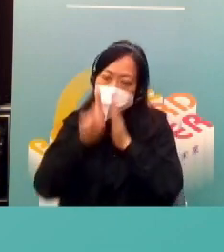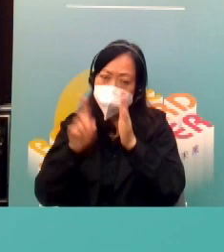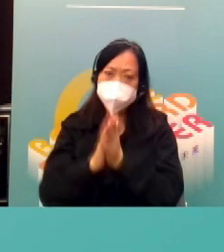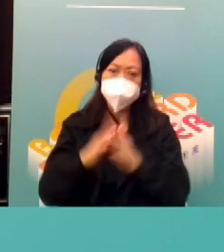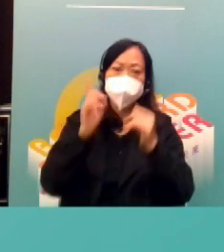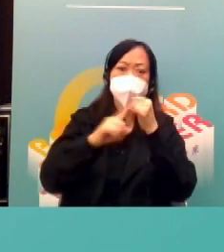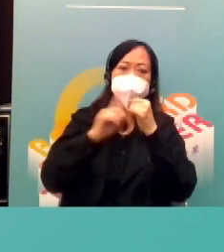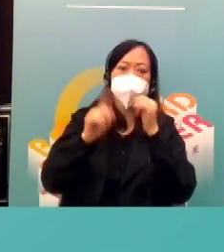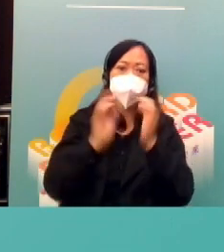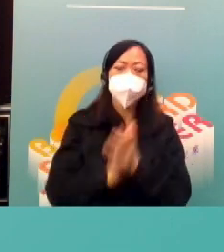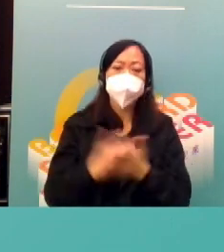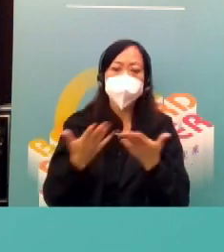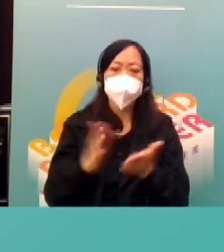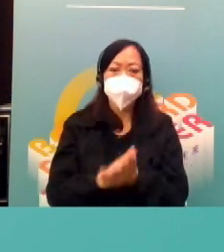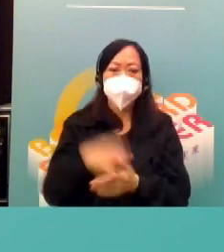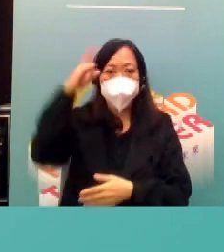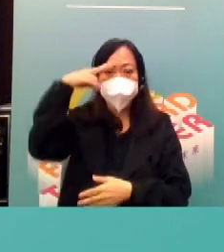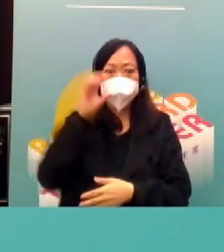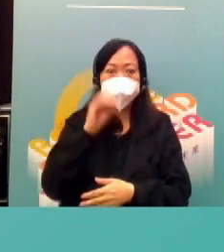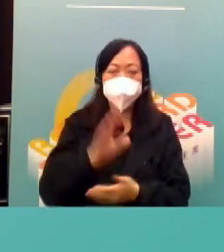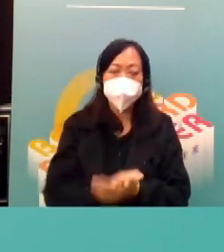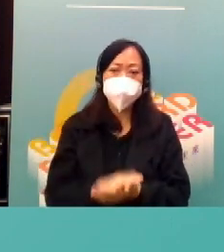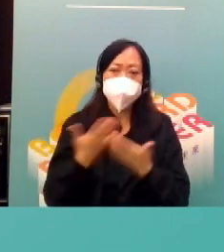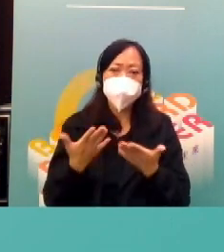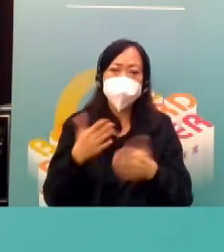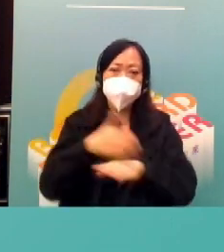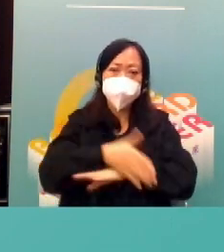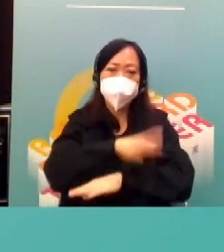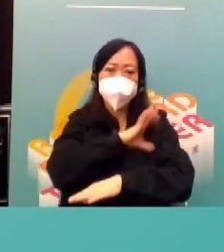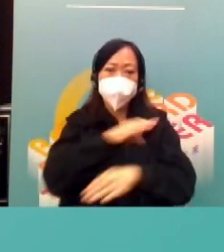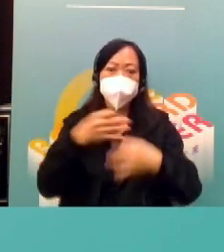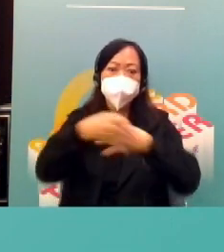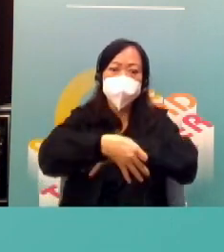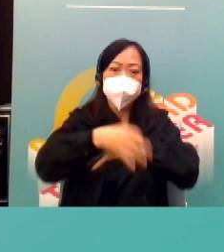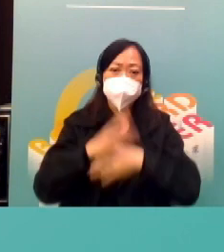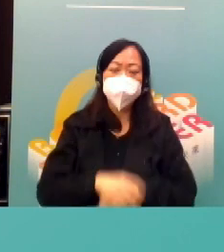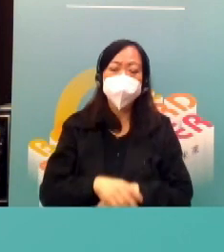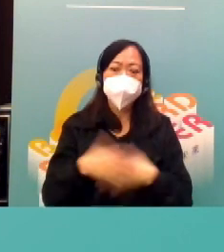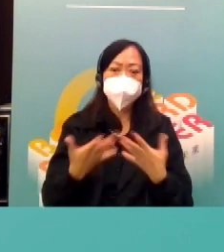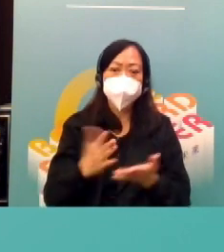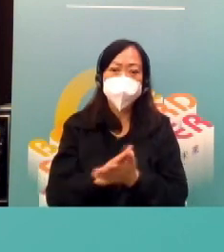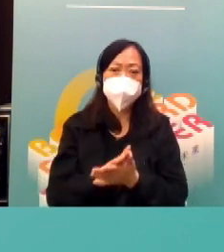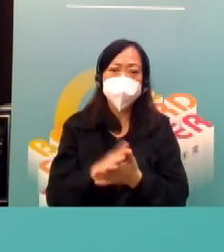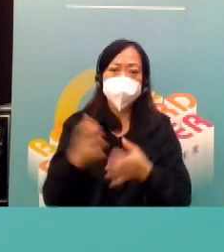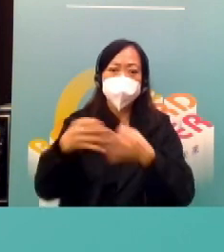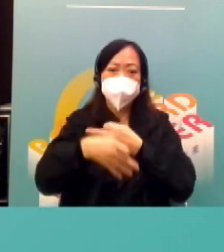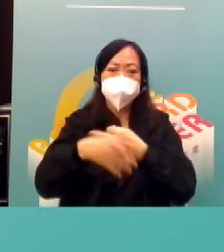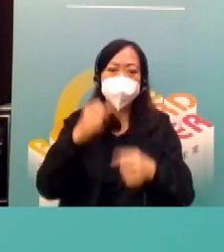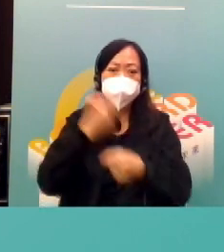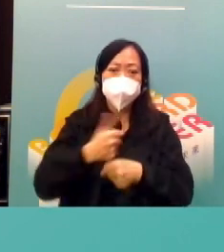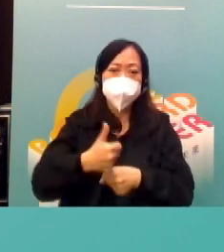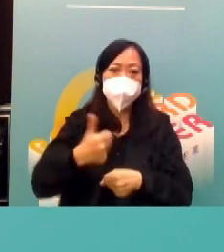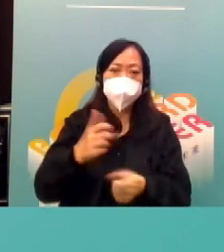a lot about outcomes-based contracts earlier. We really believe that these contracts, if done well, have a real tremendous potential